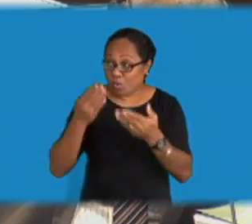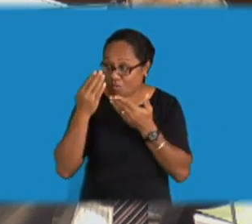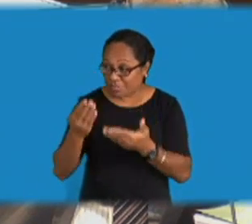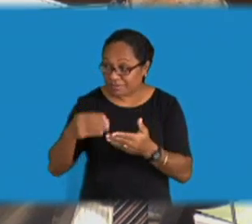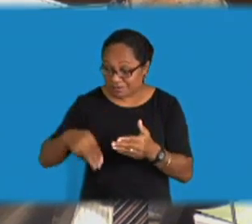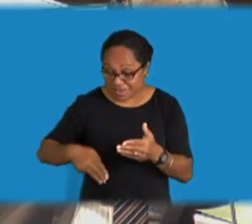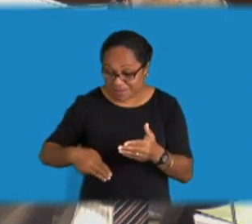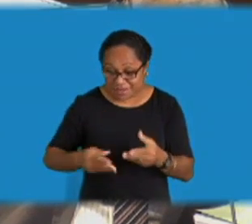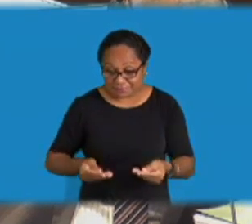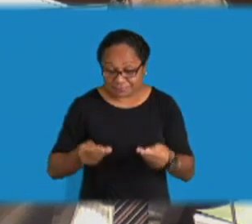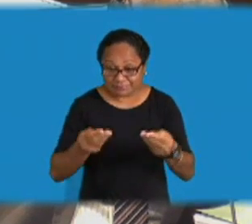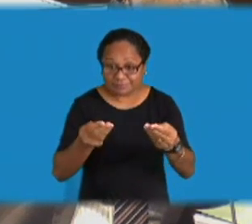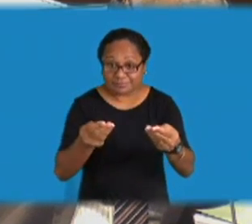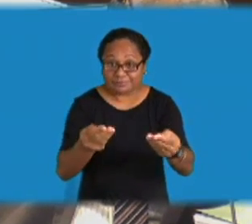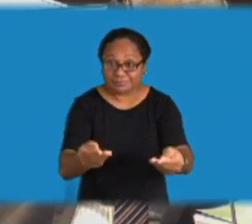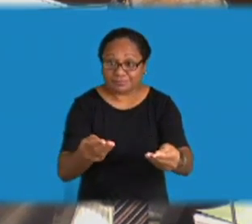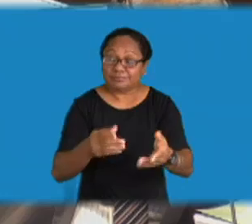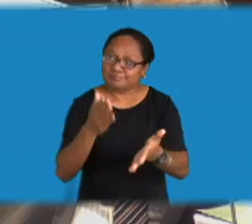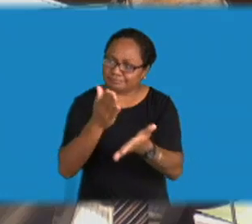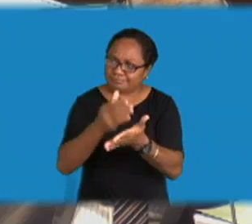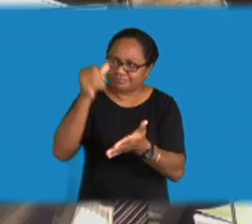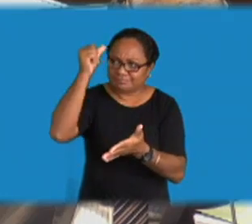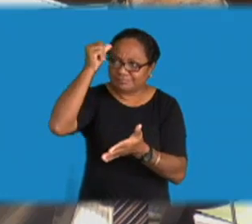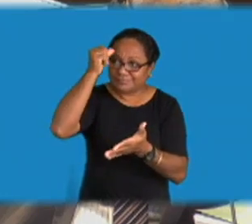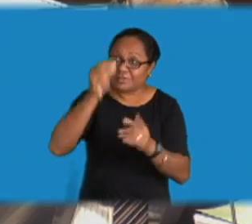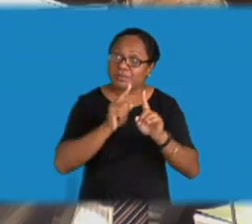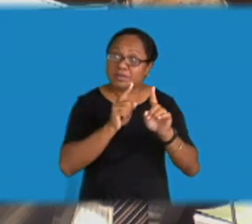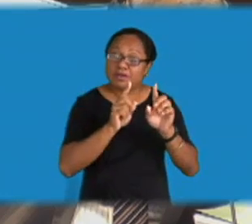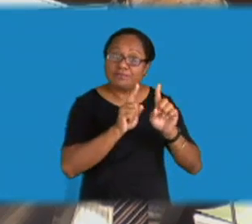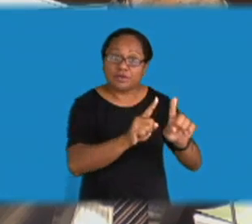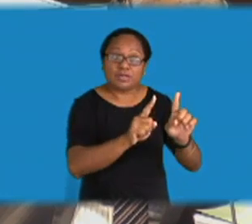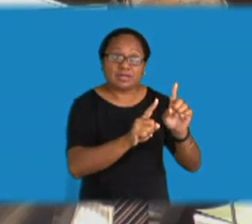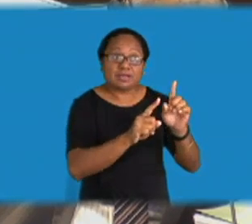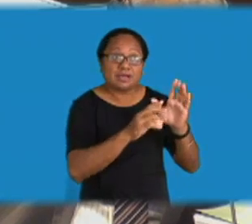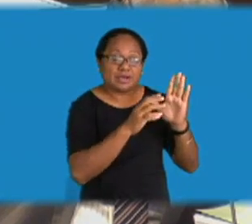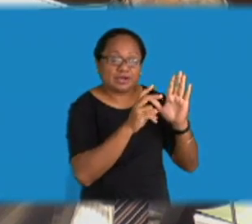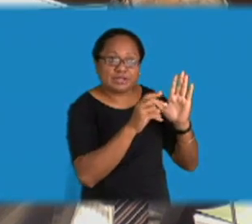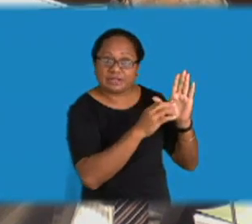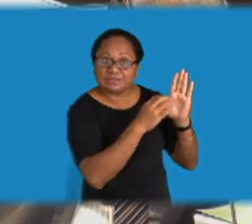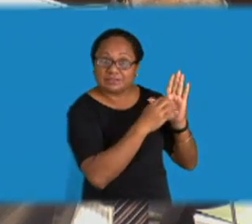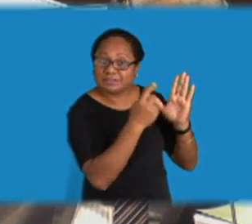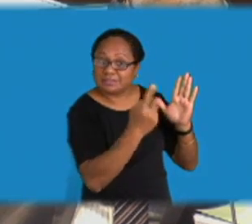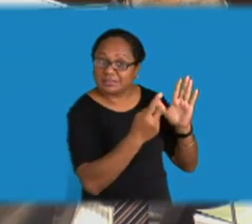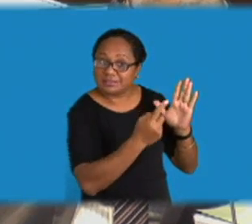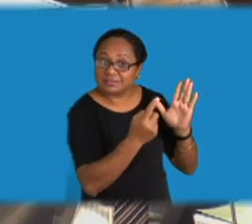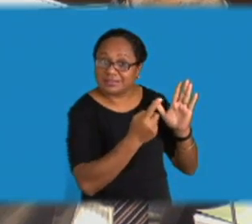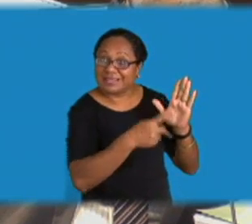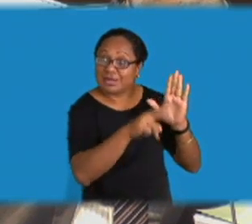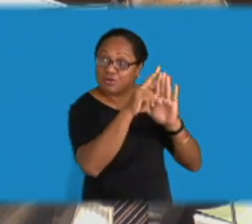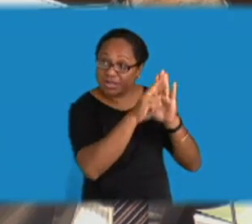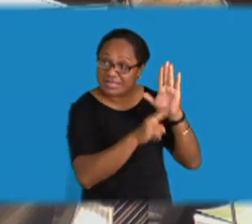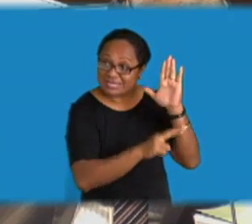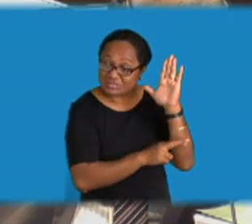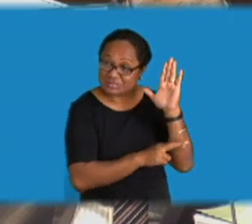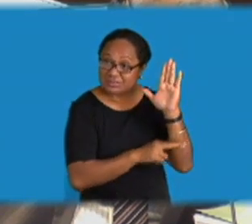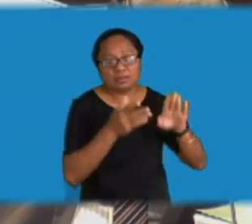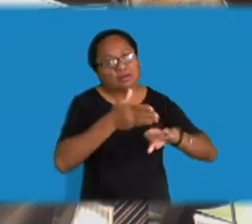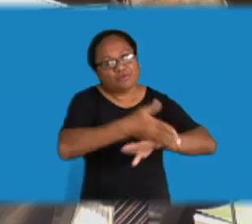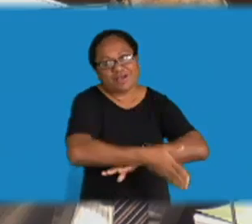Accounts Committee, you would indeed know that pursuant to Clause 11 of the 2011 regulations, the regulations have indeed